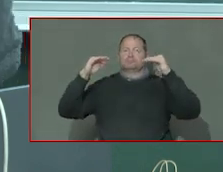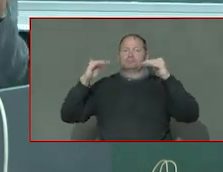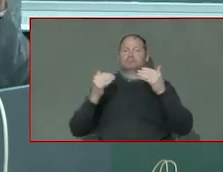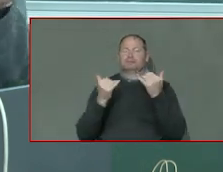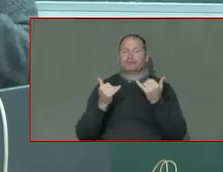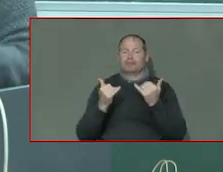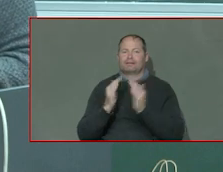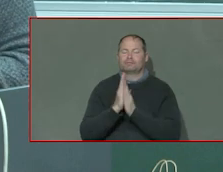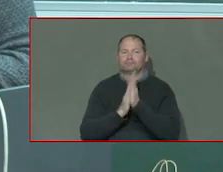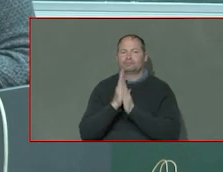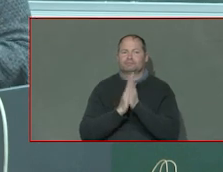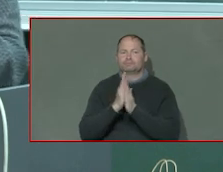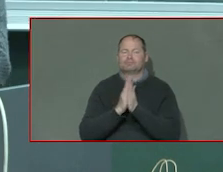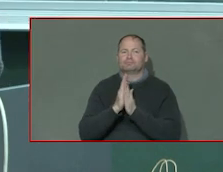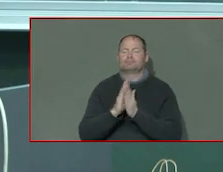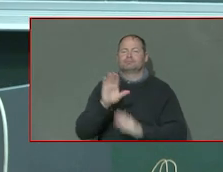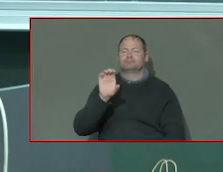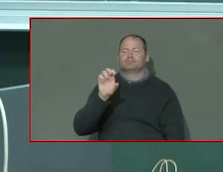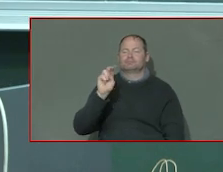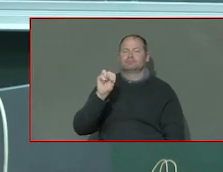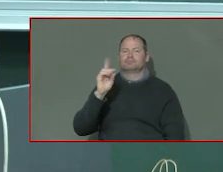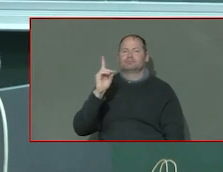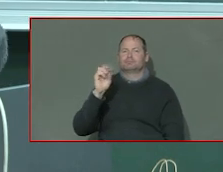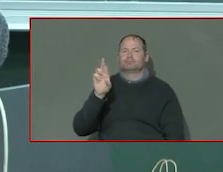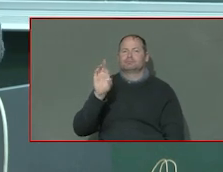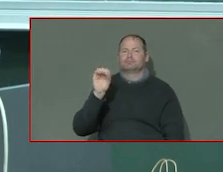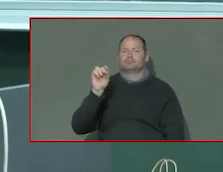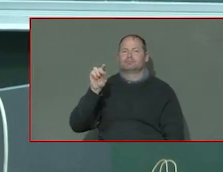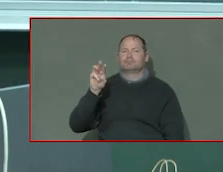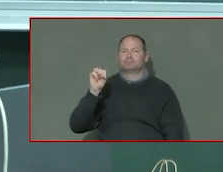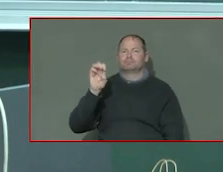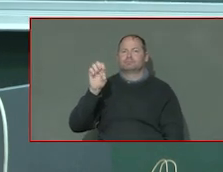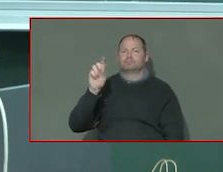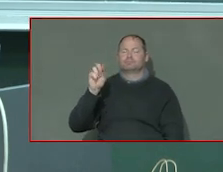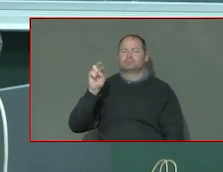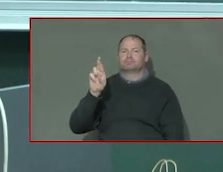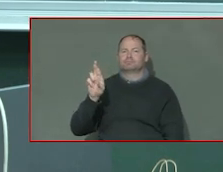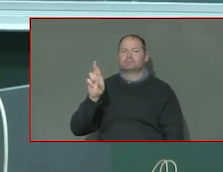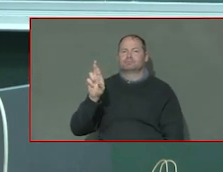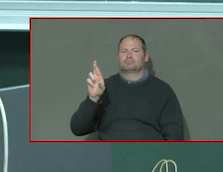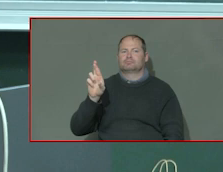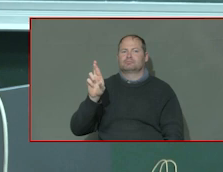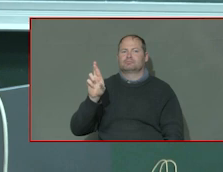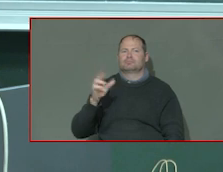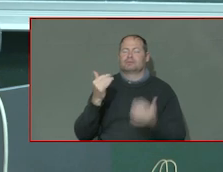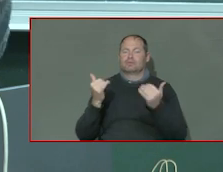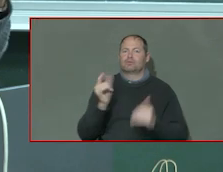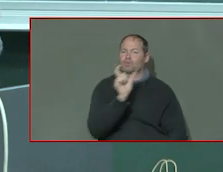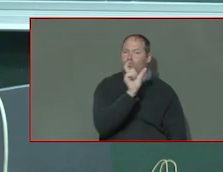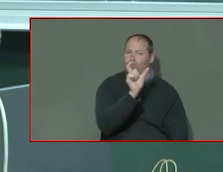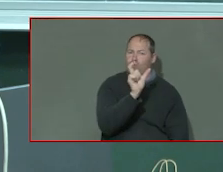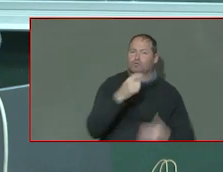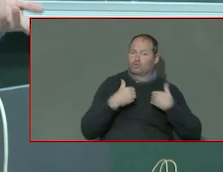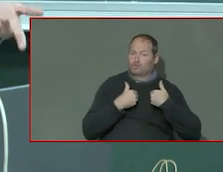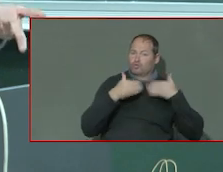stimulate the endometrium to develop. Grade 12, make sure that the word that you end with is the word that you start with. That is